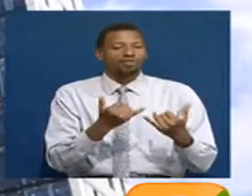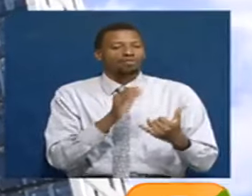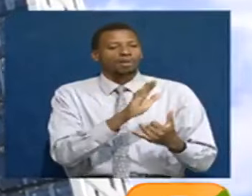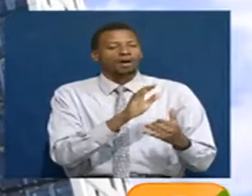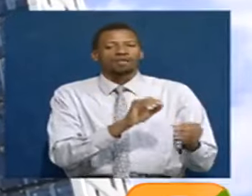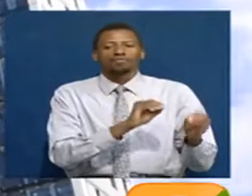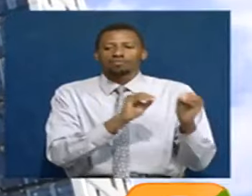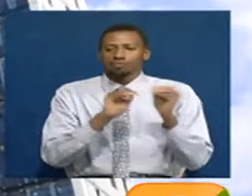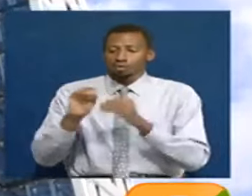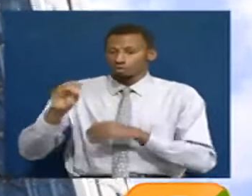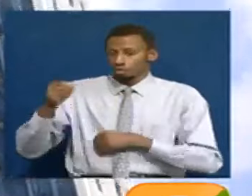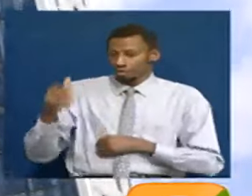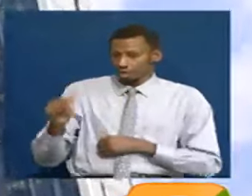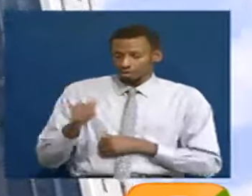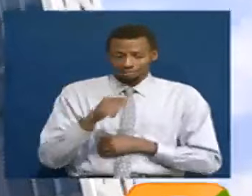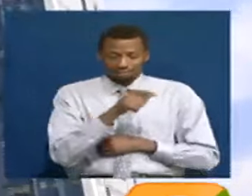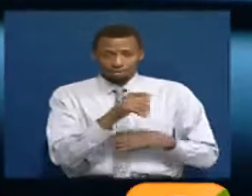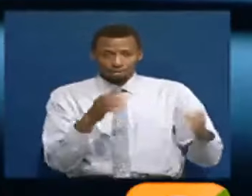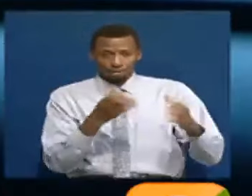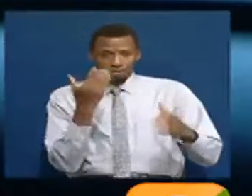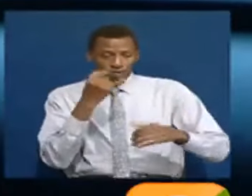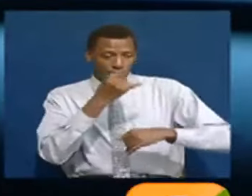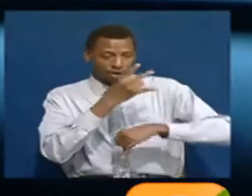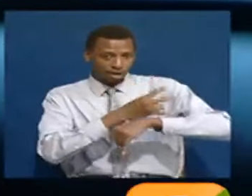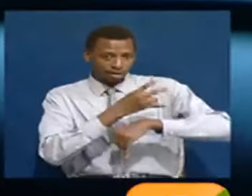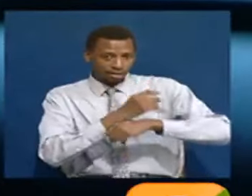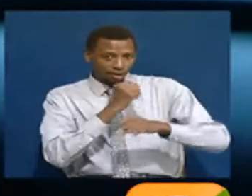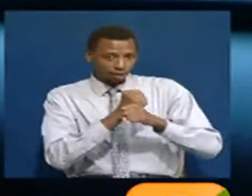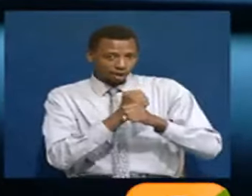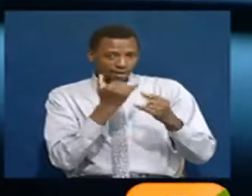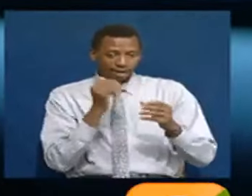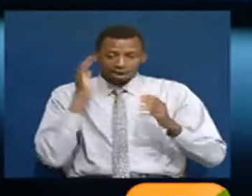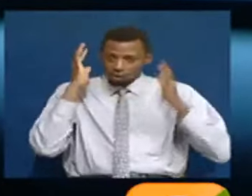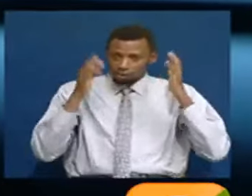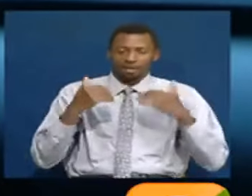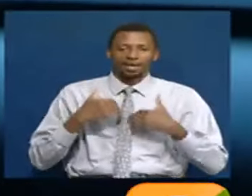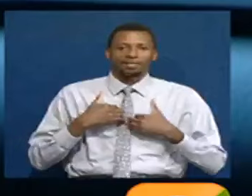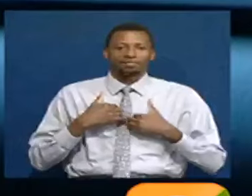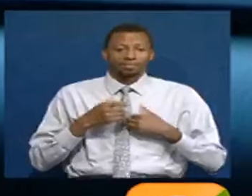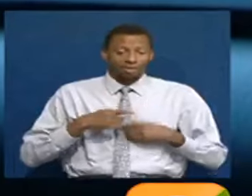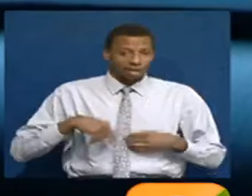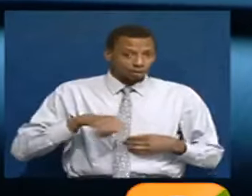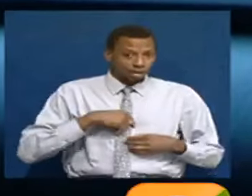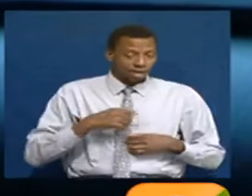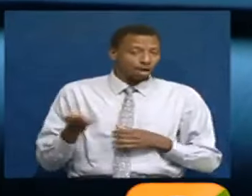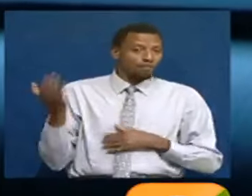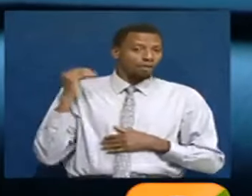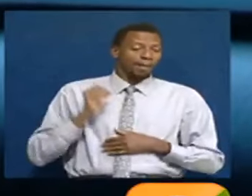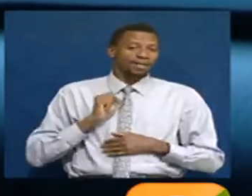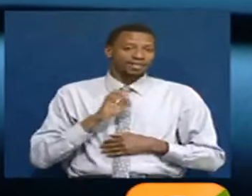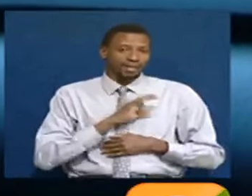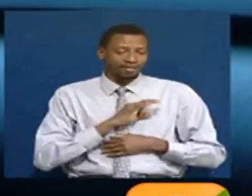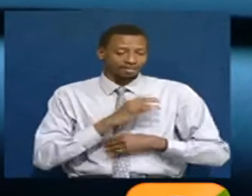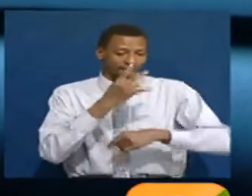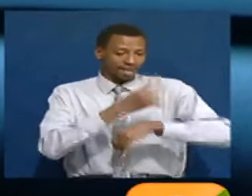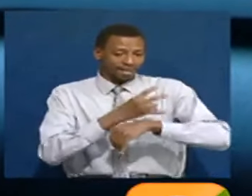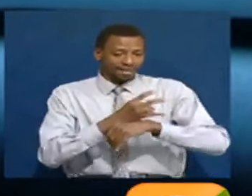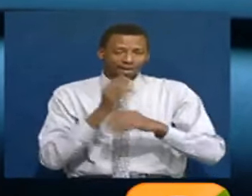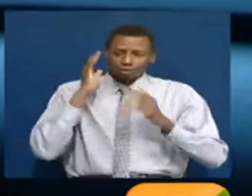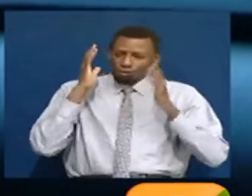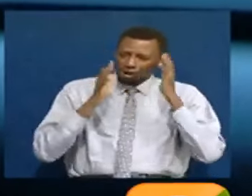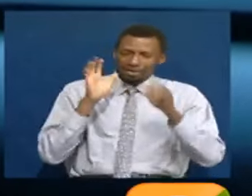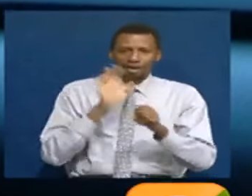worked under NHIF are a worried lot. And as NHIF staff, we have a lot of anxiety. We have a lot of fear of the